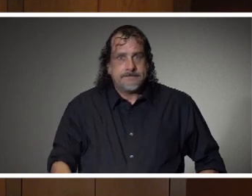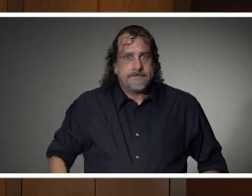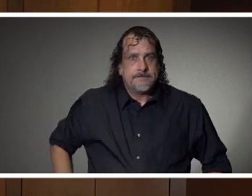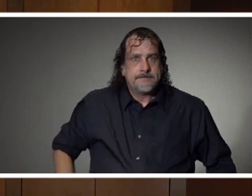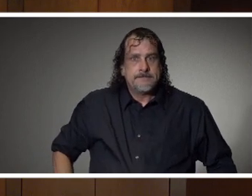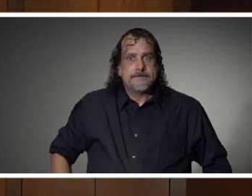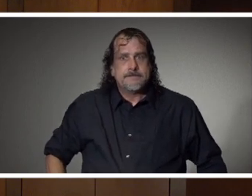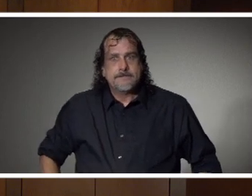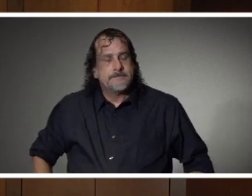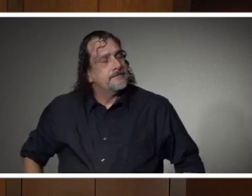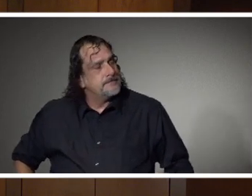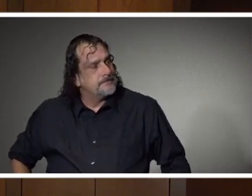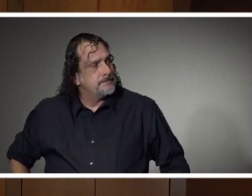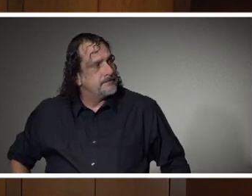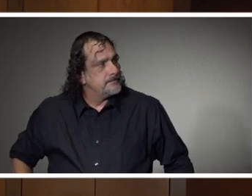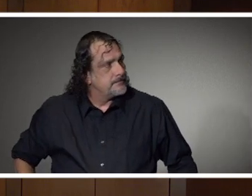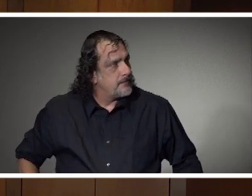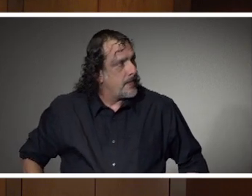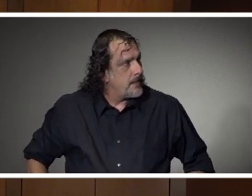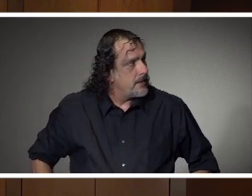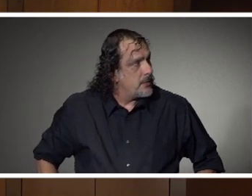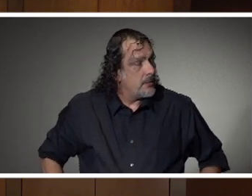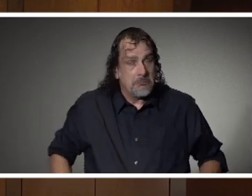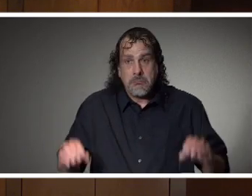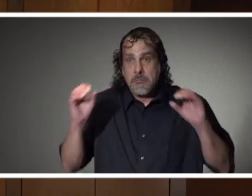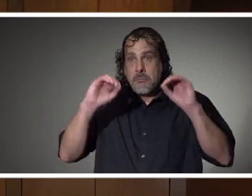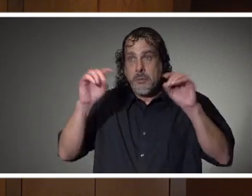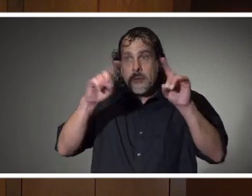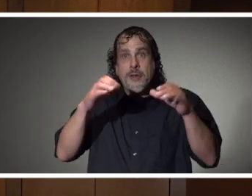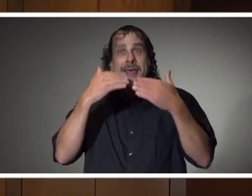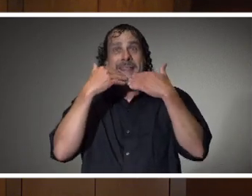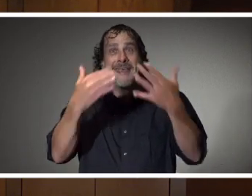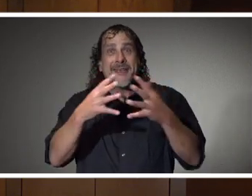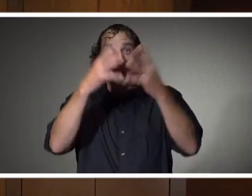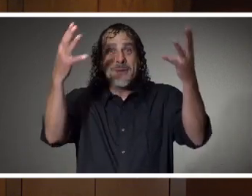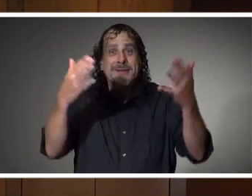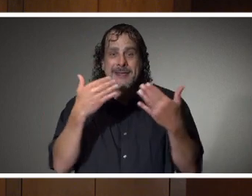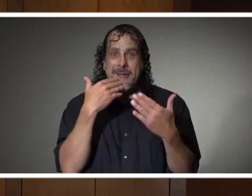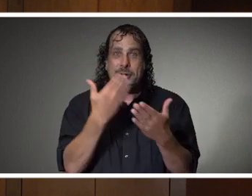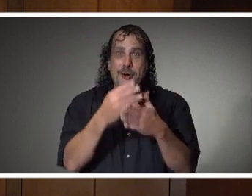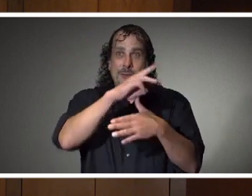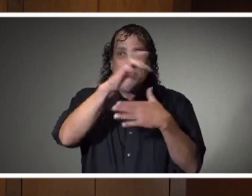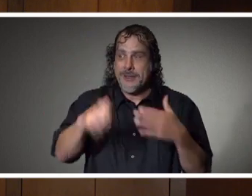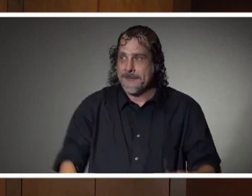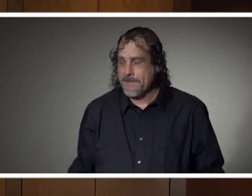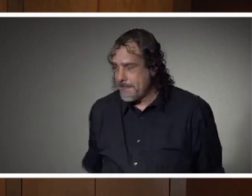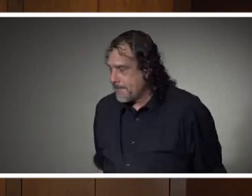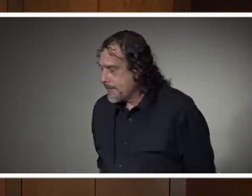See no other questions. Thank you all very much. Have a great weekend.